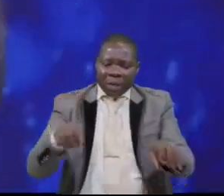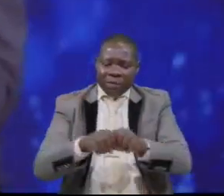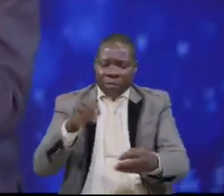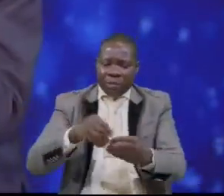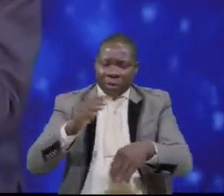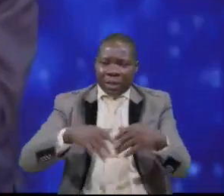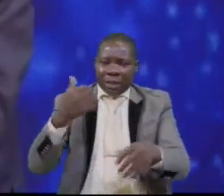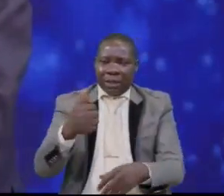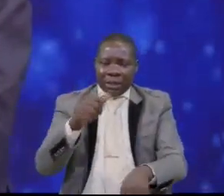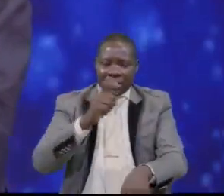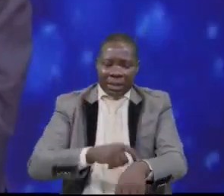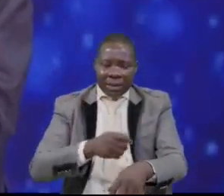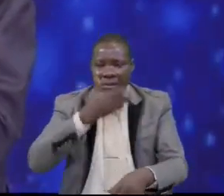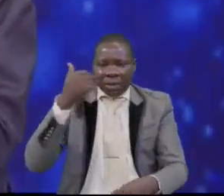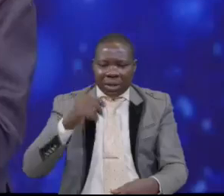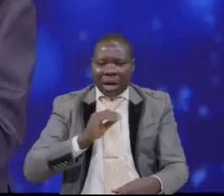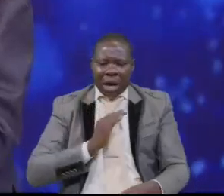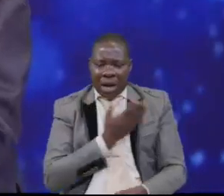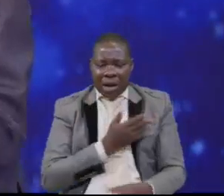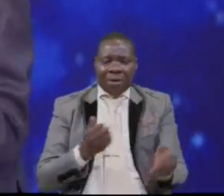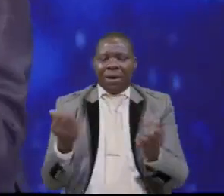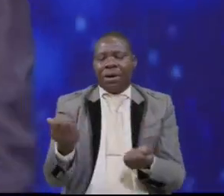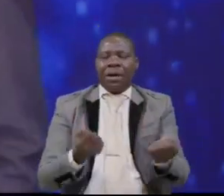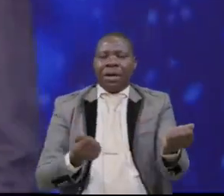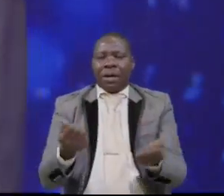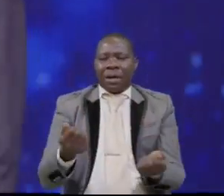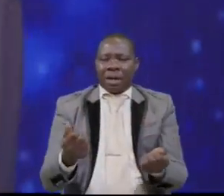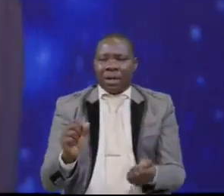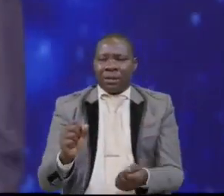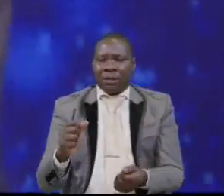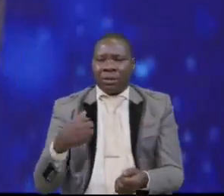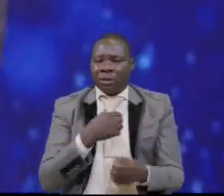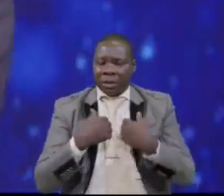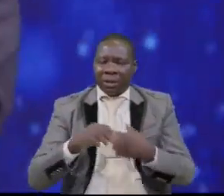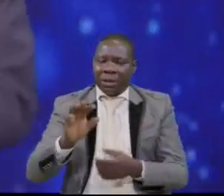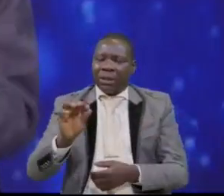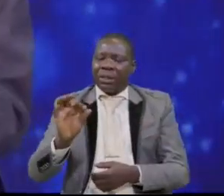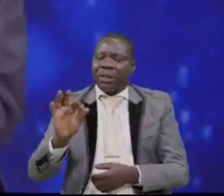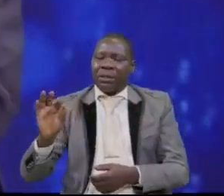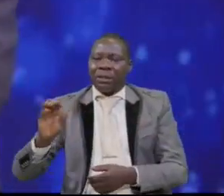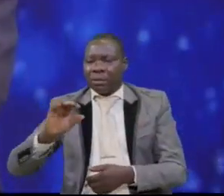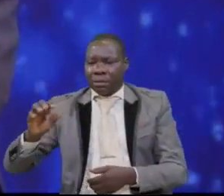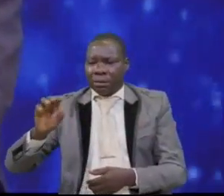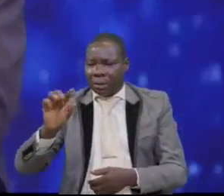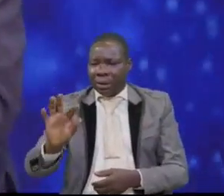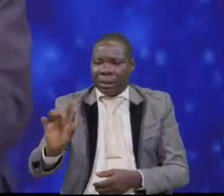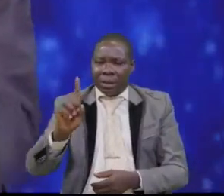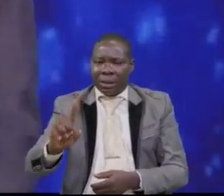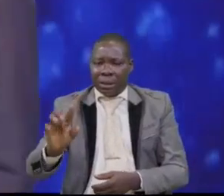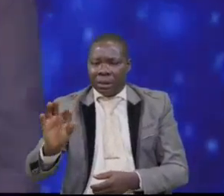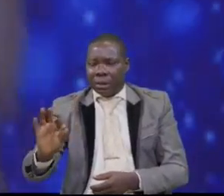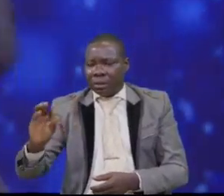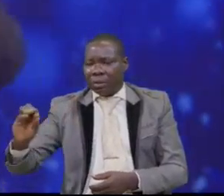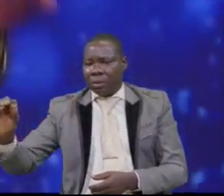we have if you saw the cast 1900 the cast They had at that time the speed and the make